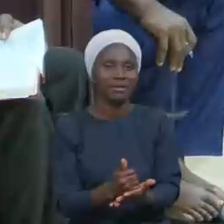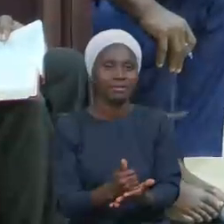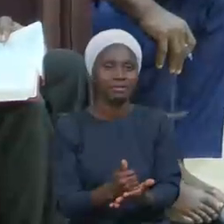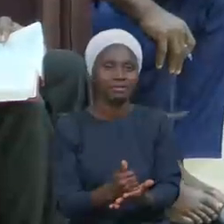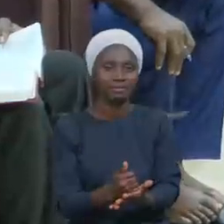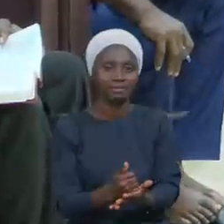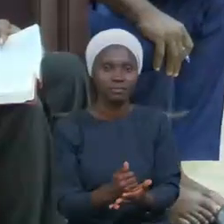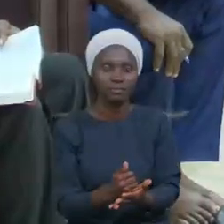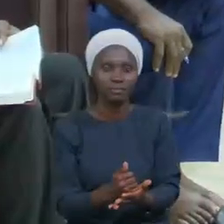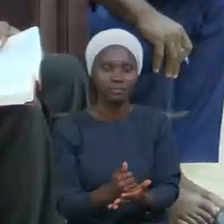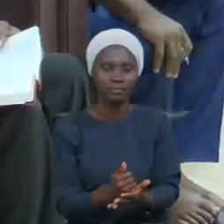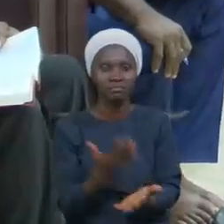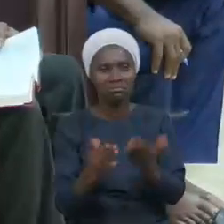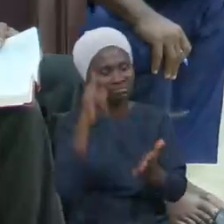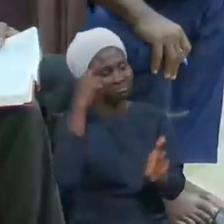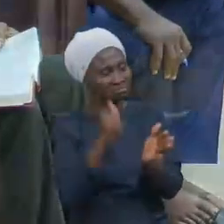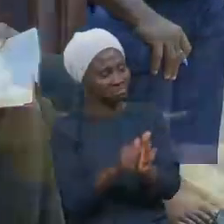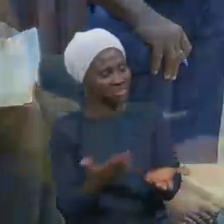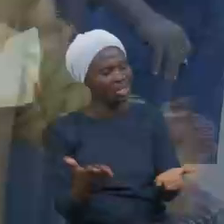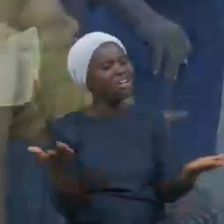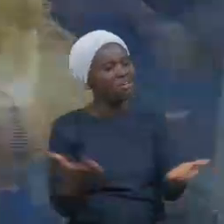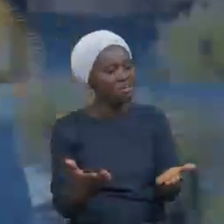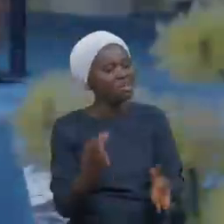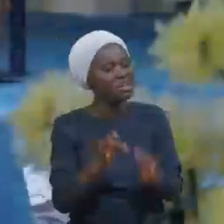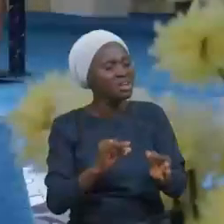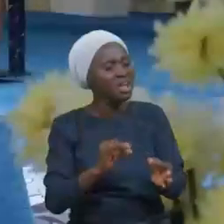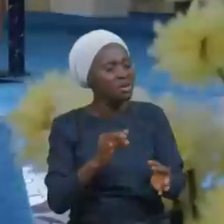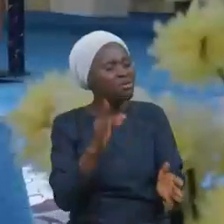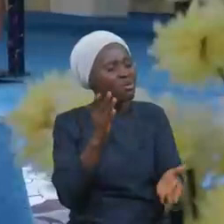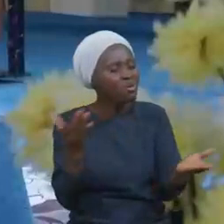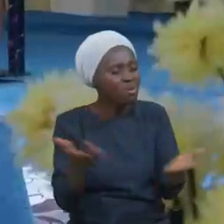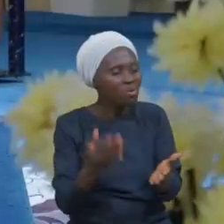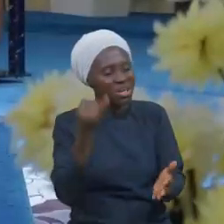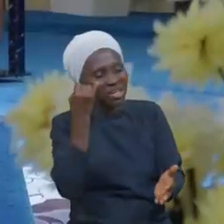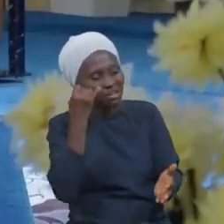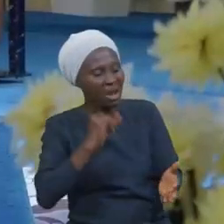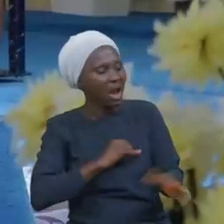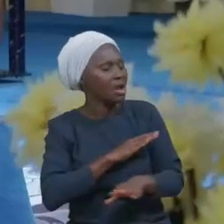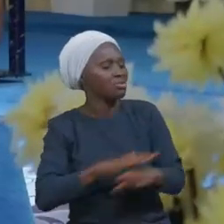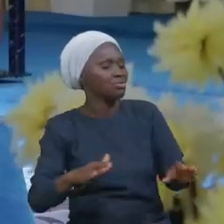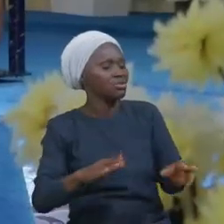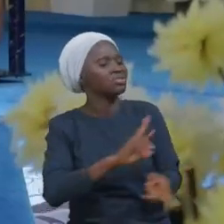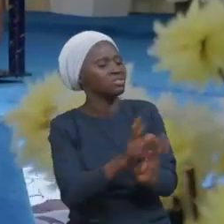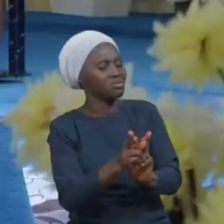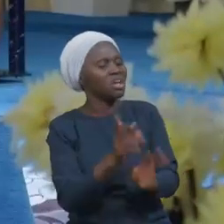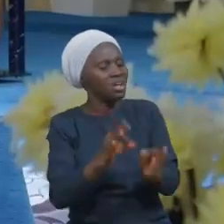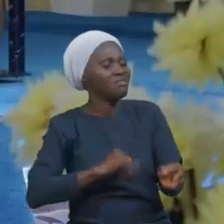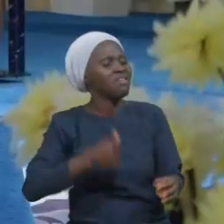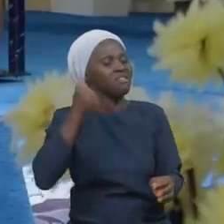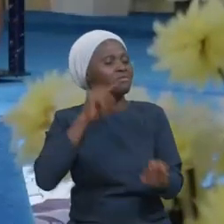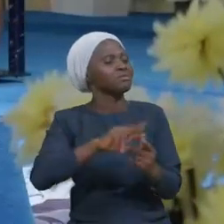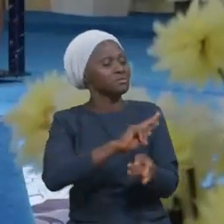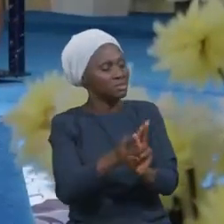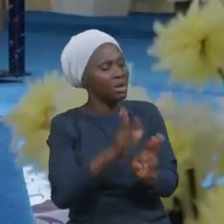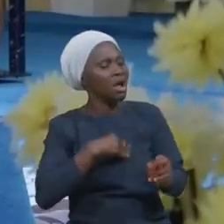Okay, what if I don't repent? What if I go on doing what I've always done? Even though I'm